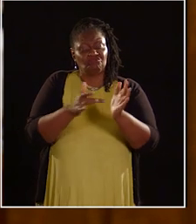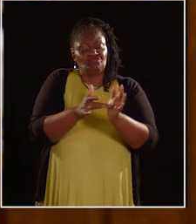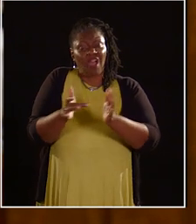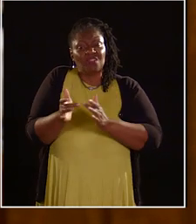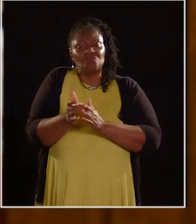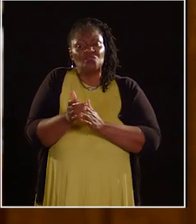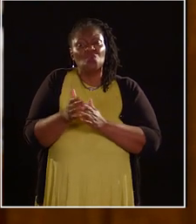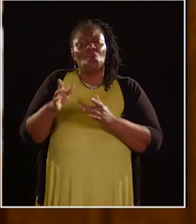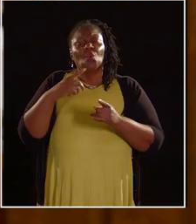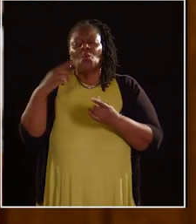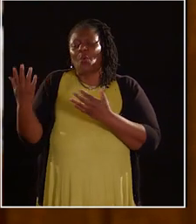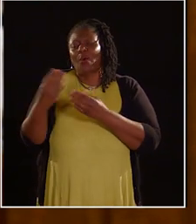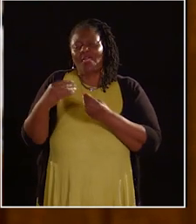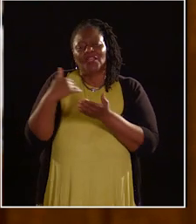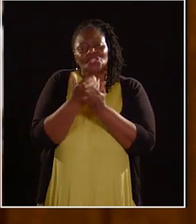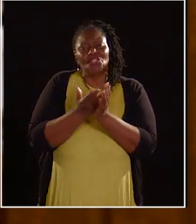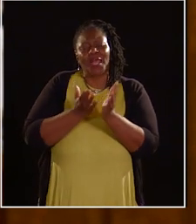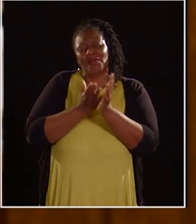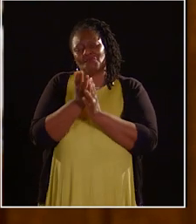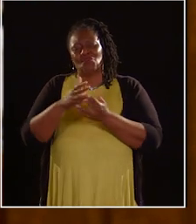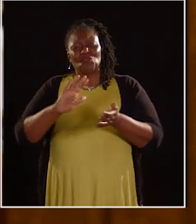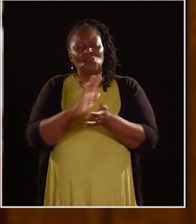Christ, who shared our joys and pain,